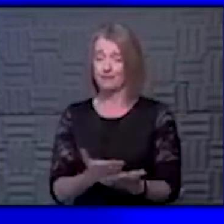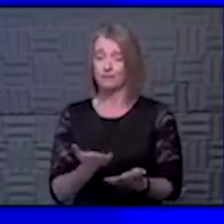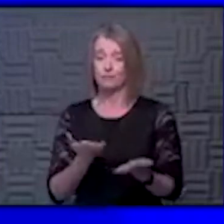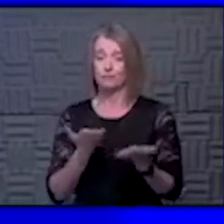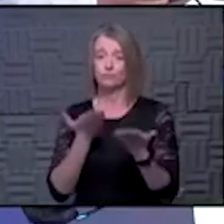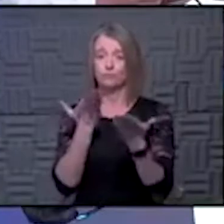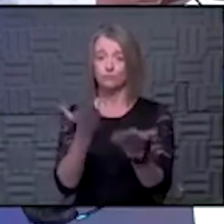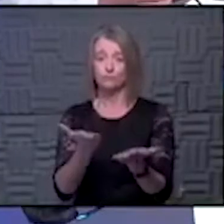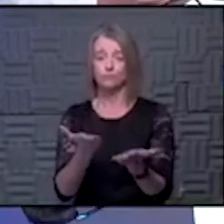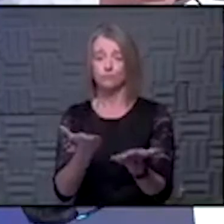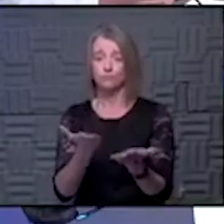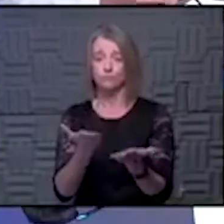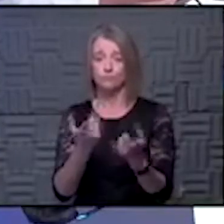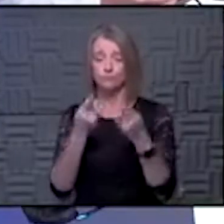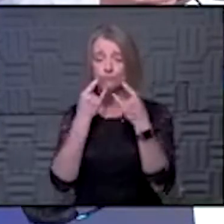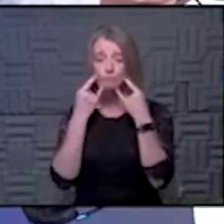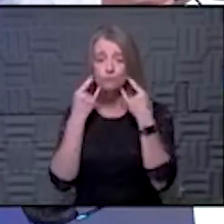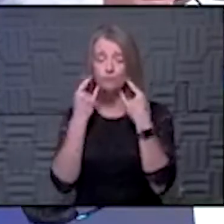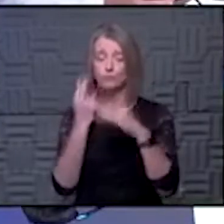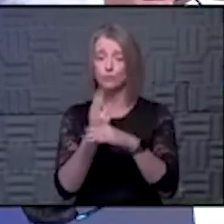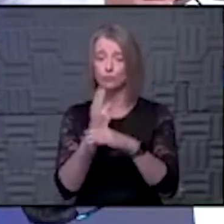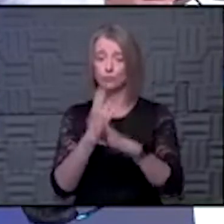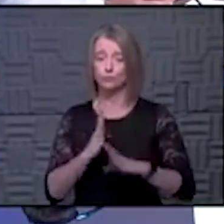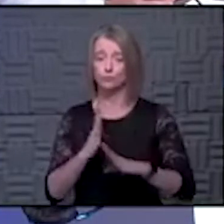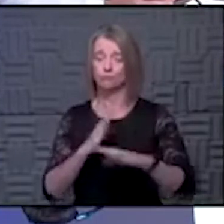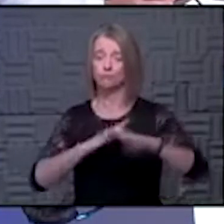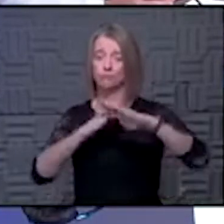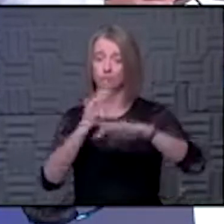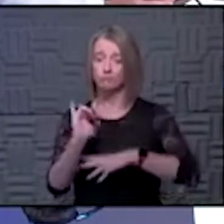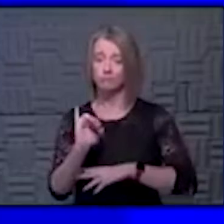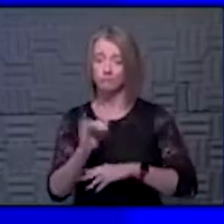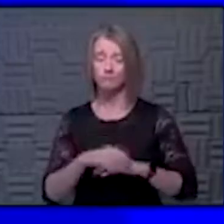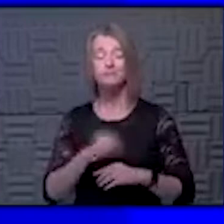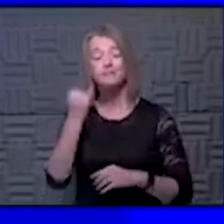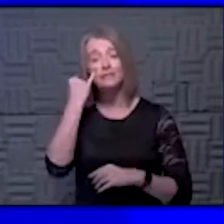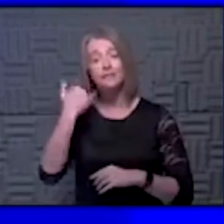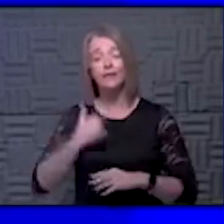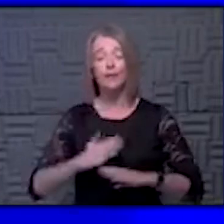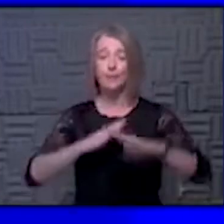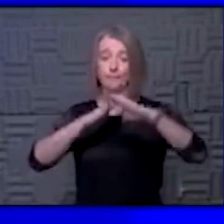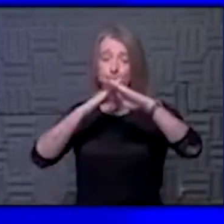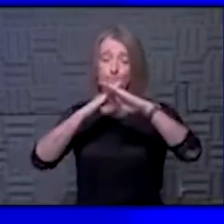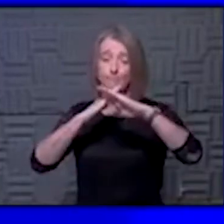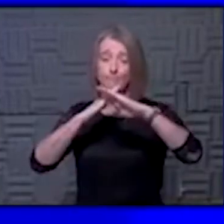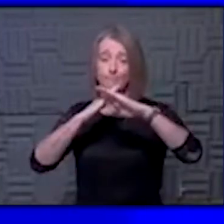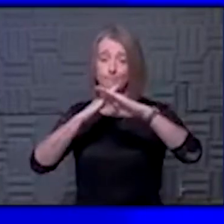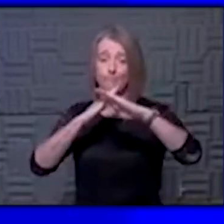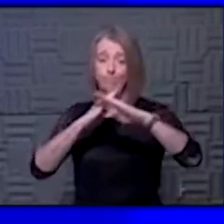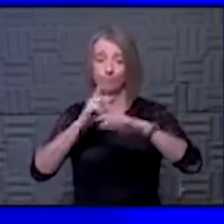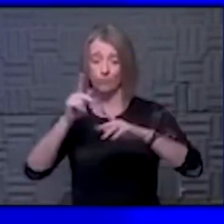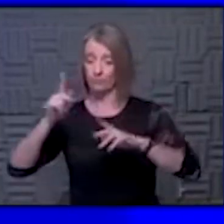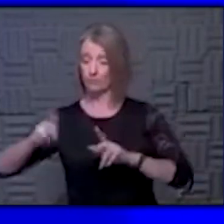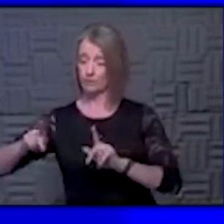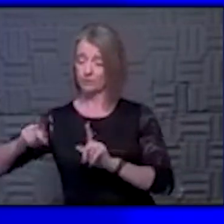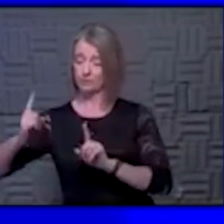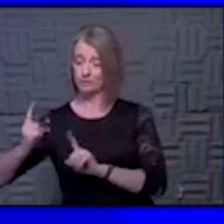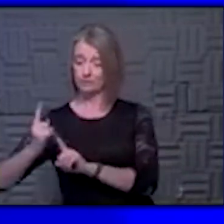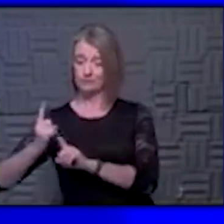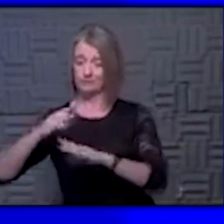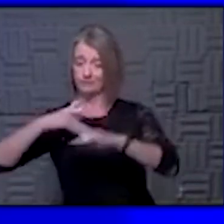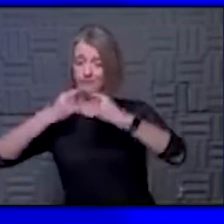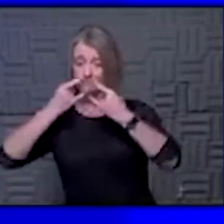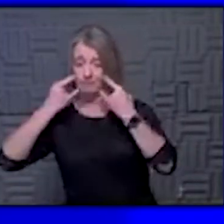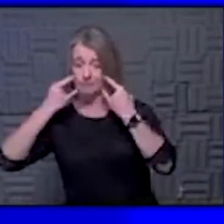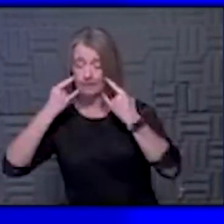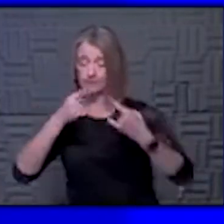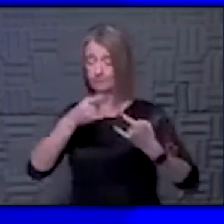that it does offer the wearer protection as well. So therefore, if you have barrier protection on one person that you're talking to, and then if you have a